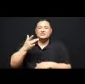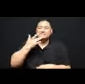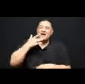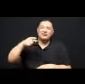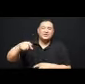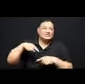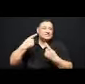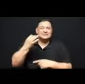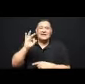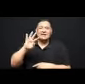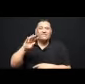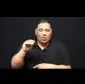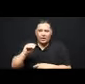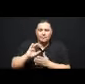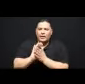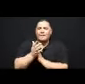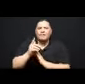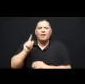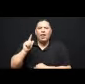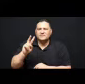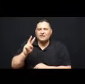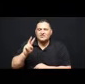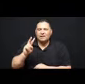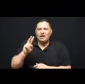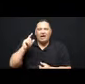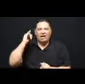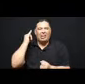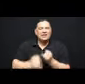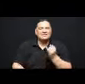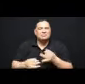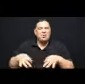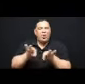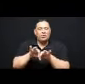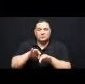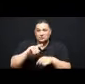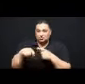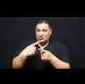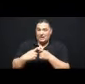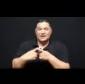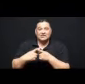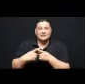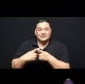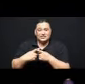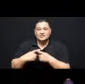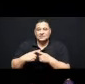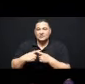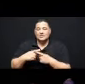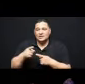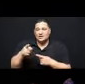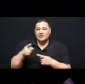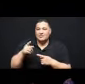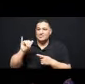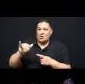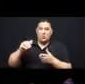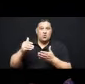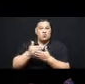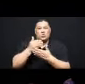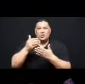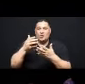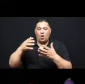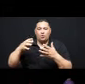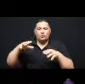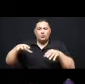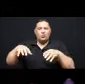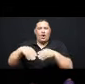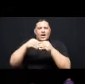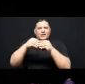Vegas' least important the day the wee kirk of the weather wedding chapel came down. What's with this town?